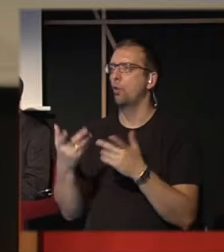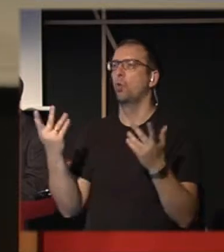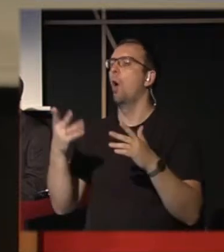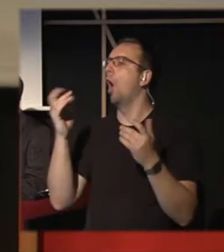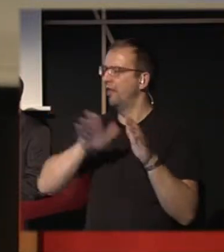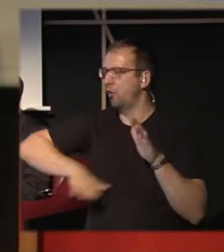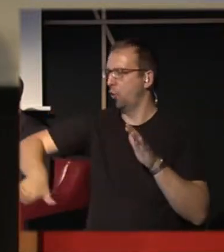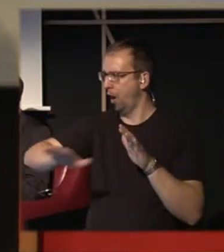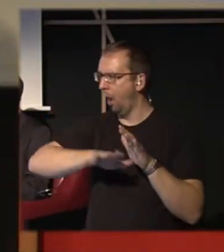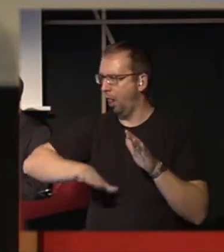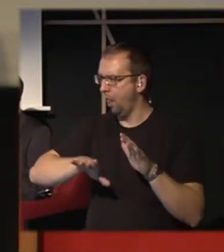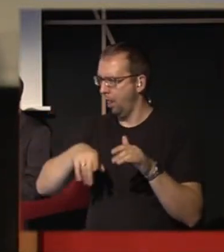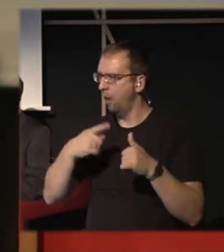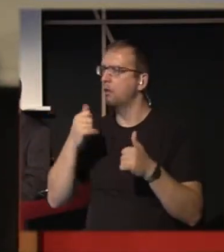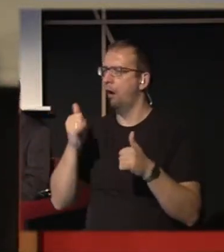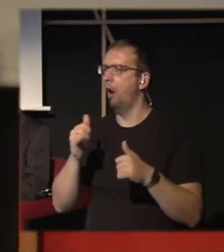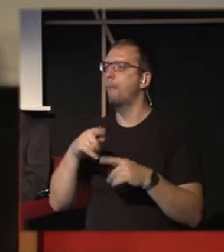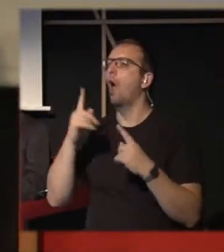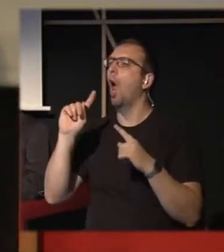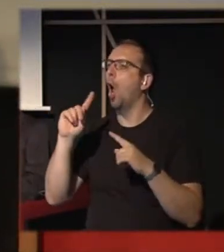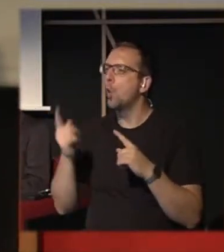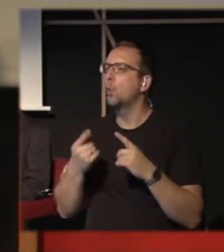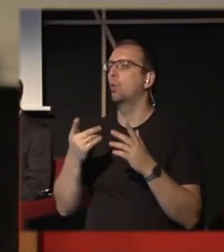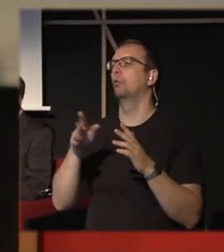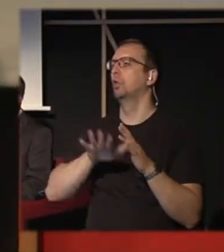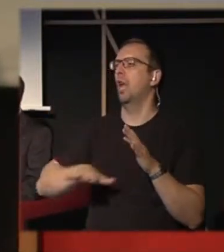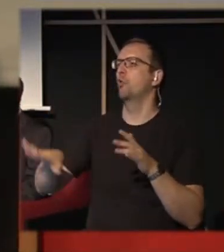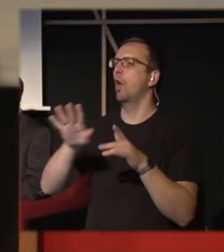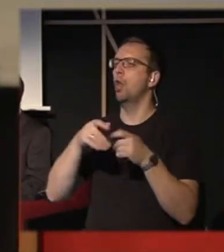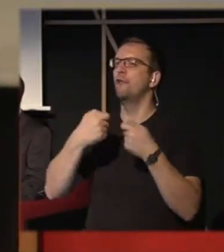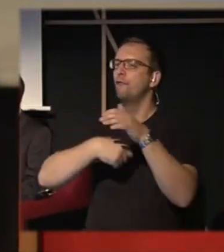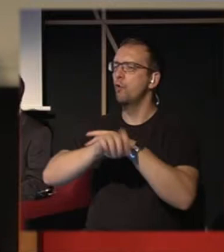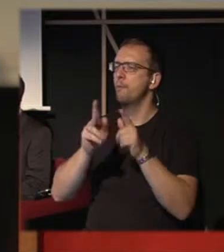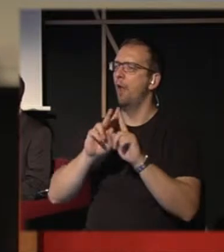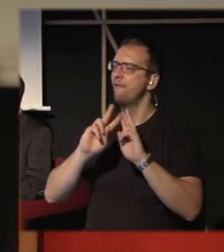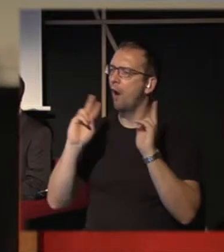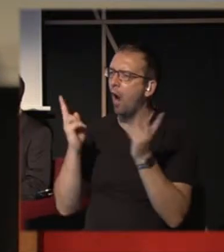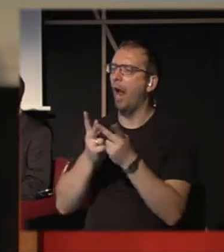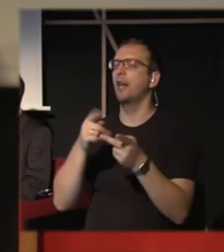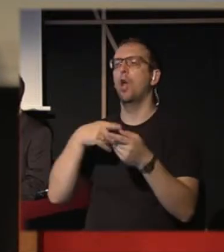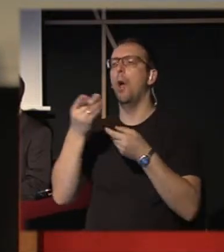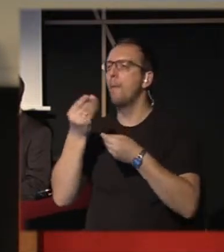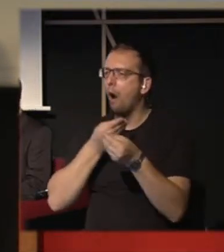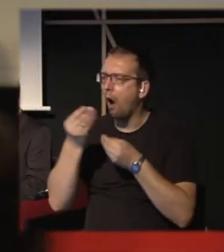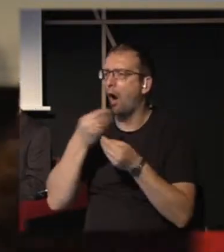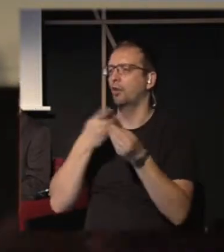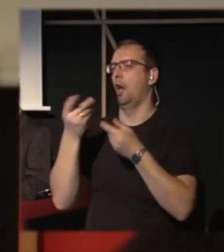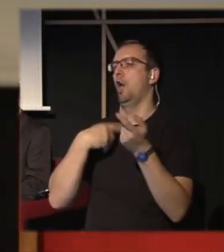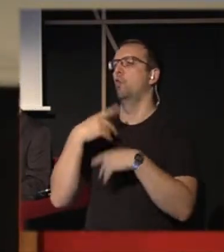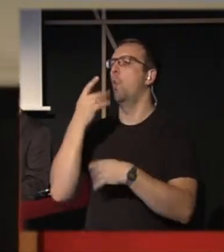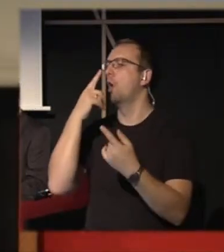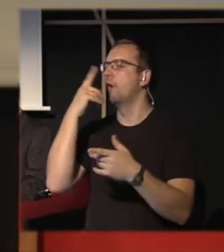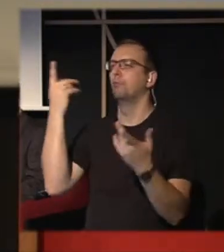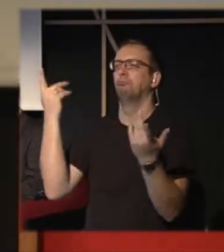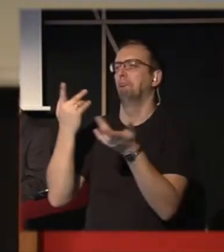when needed. Then we have financial fair play, compliance unit, and recently addition, the